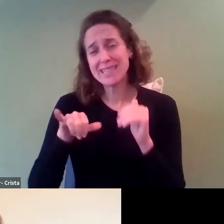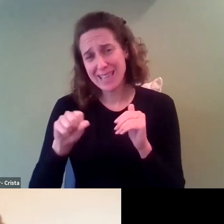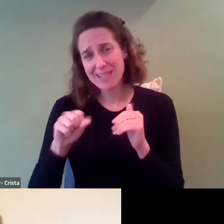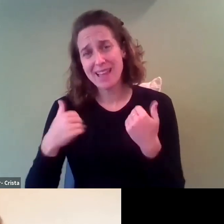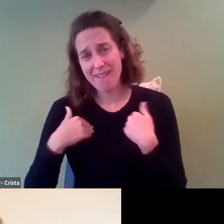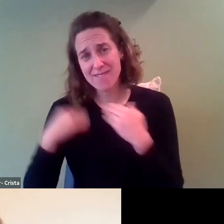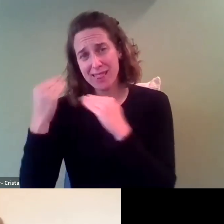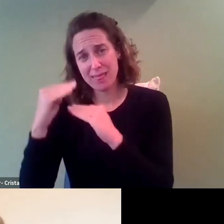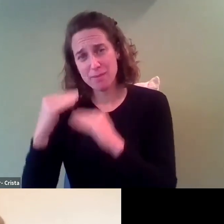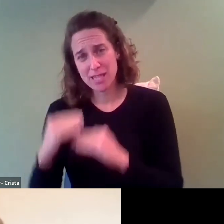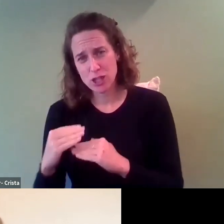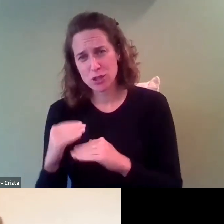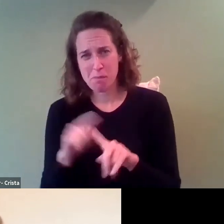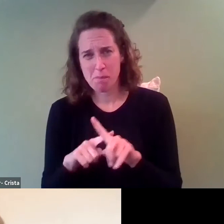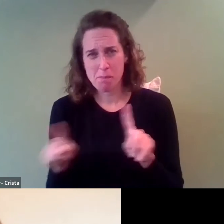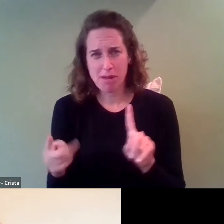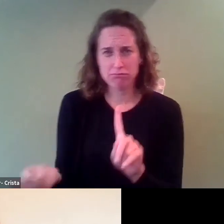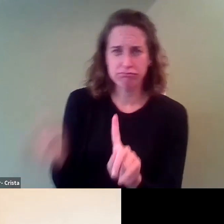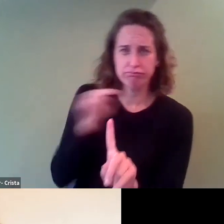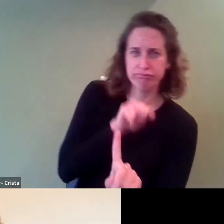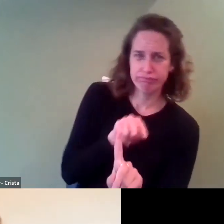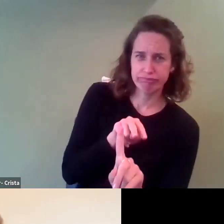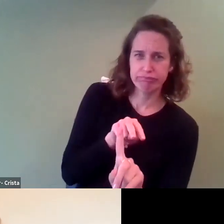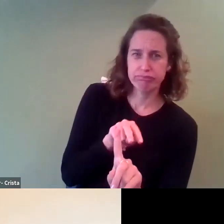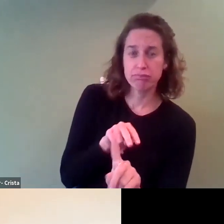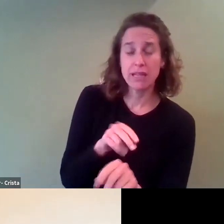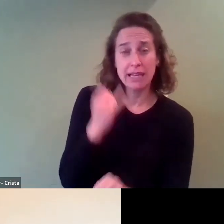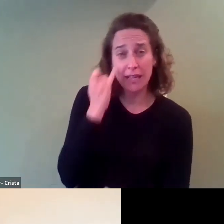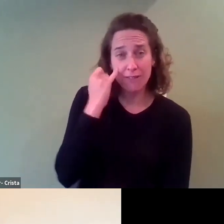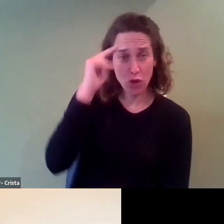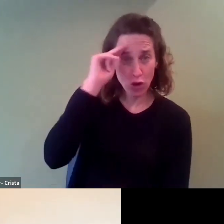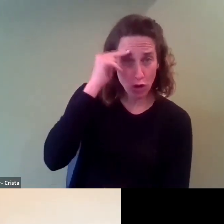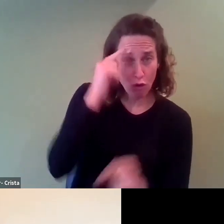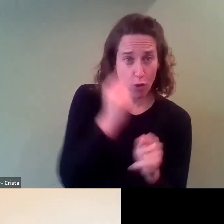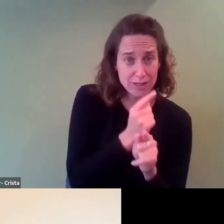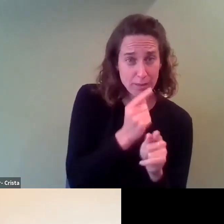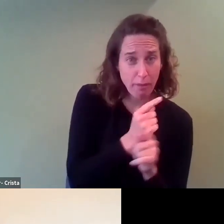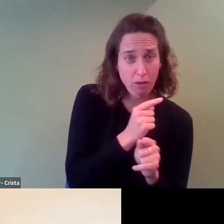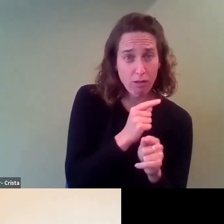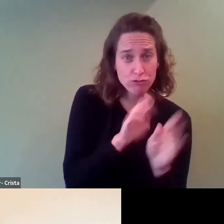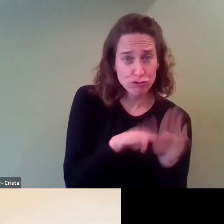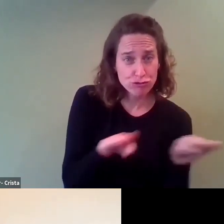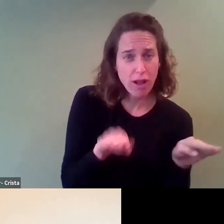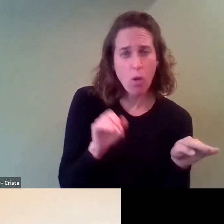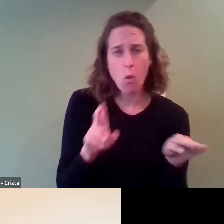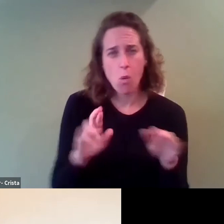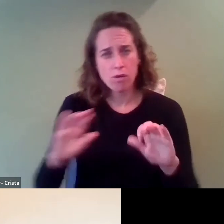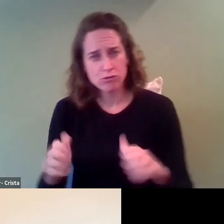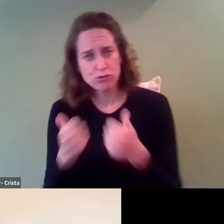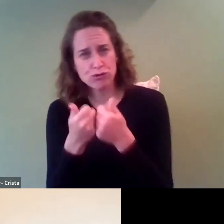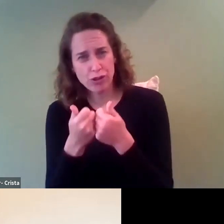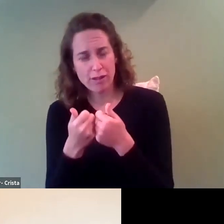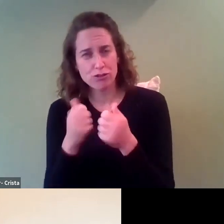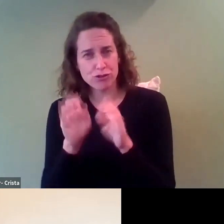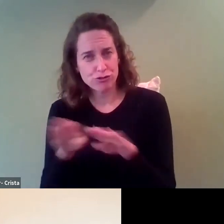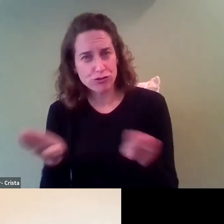limitations, whether they are, a neurotypical child or whether they're a challenged child in some ways. It's important to see